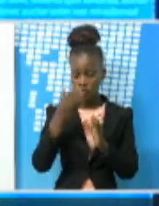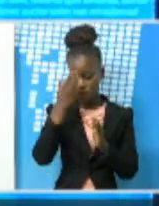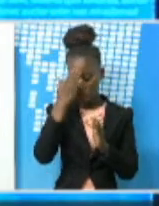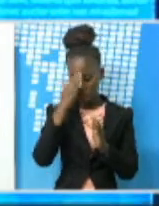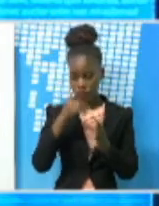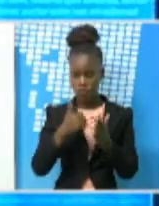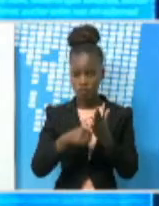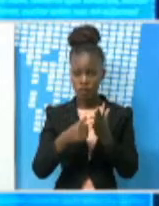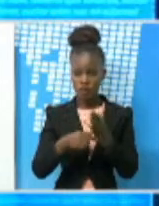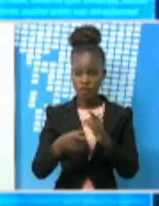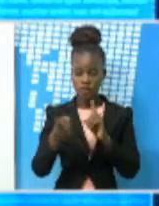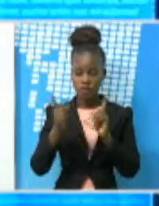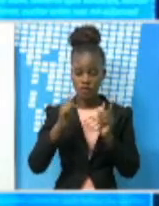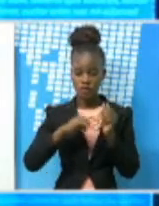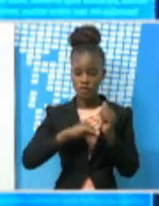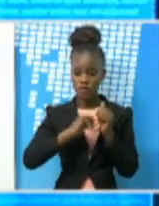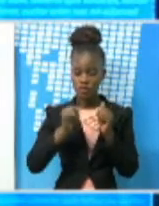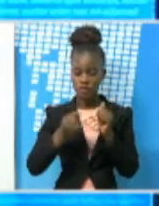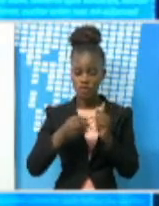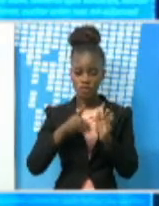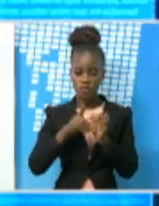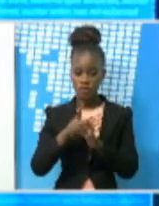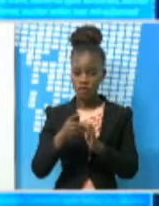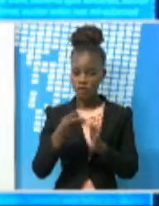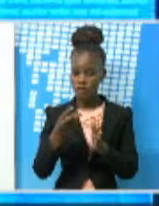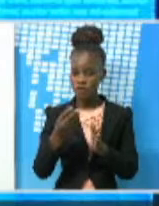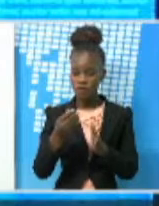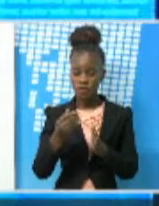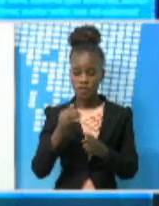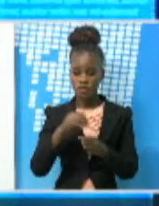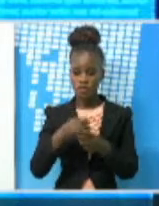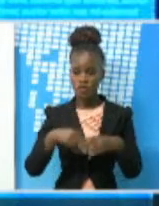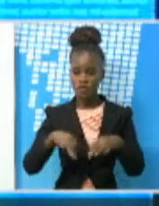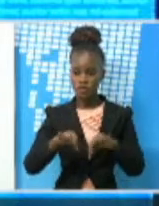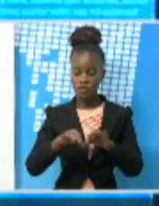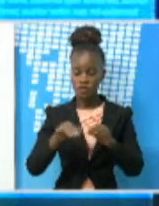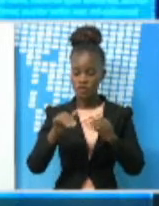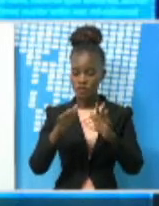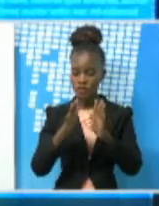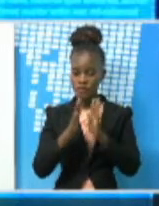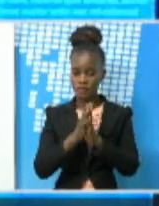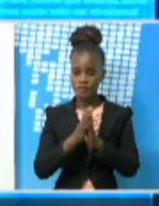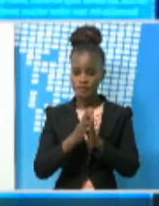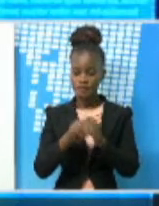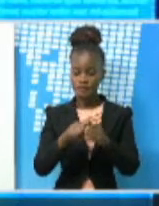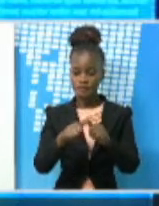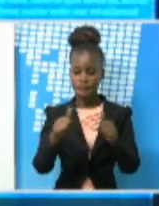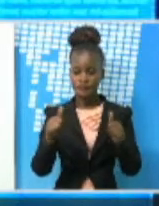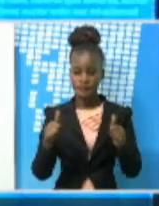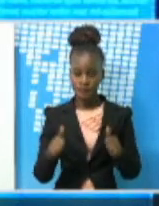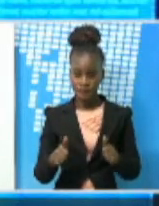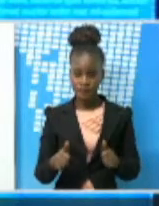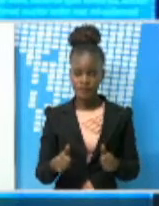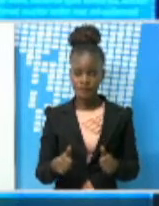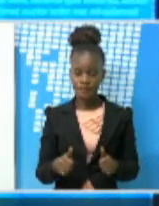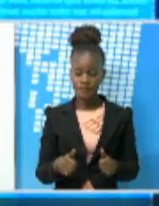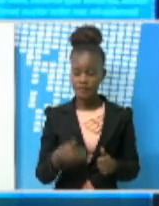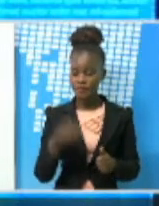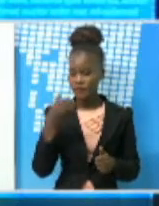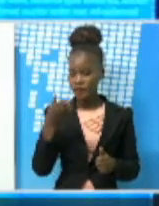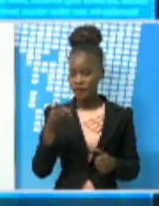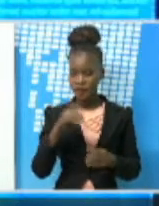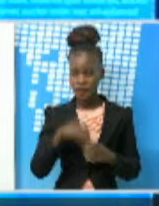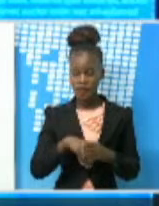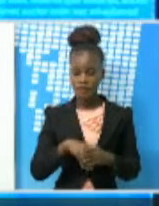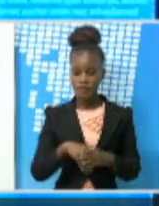such as job creation, development financing, import substitution, among other industrial concerns. Here is the